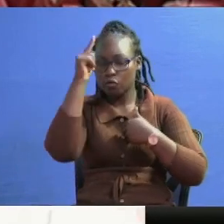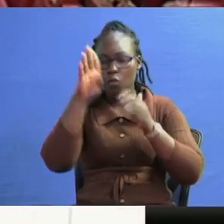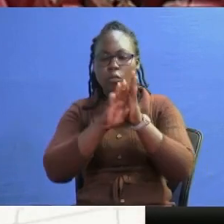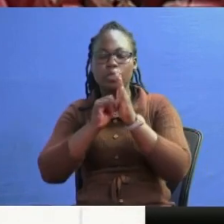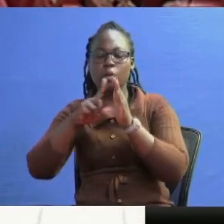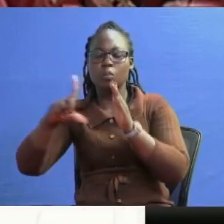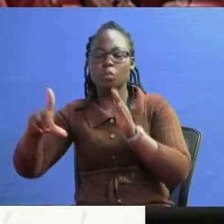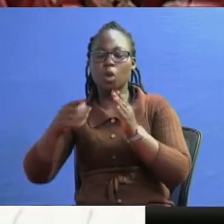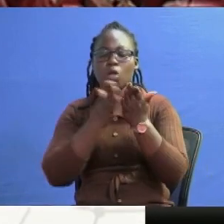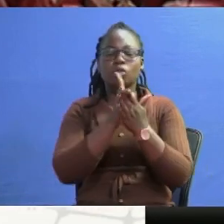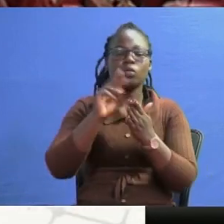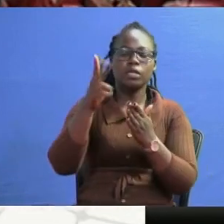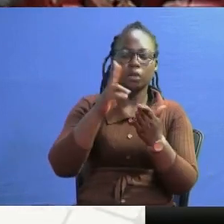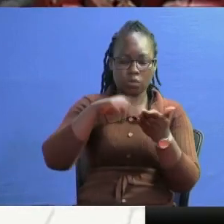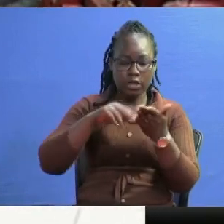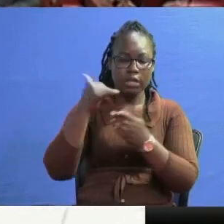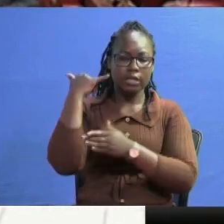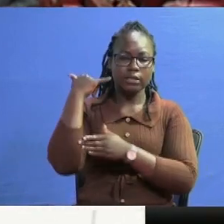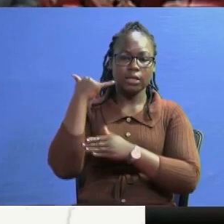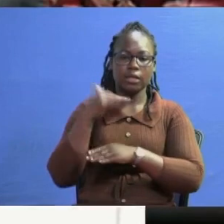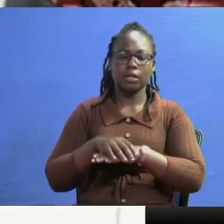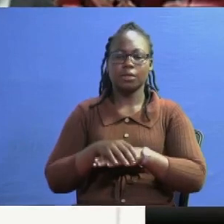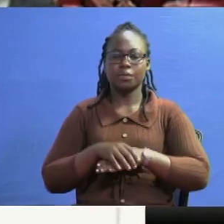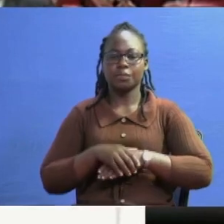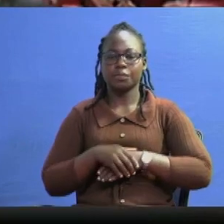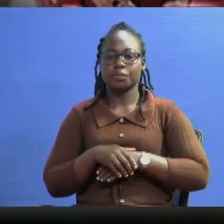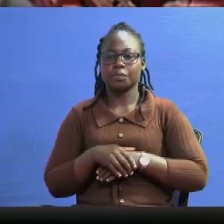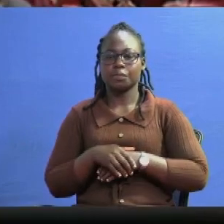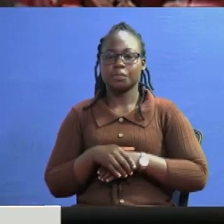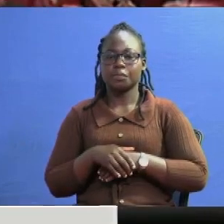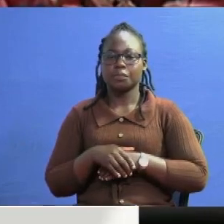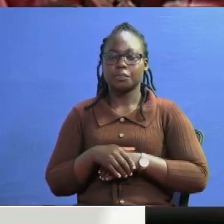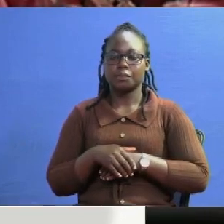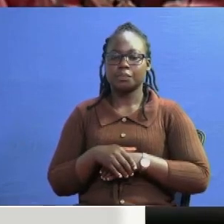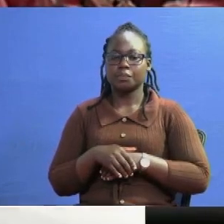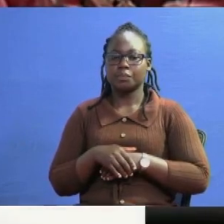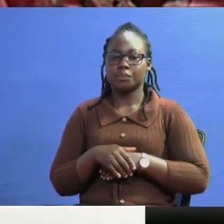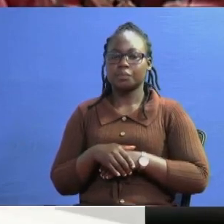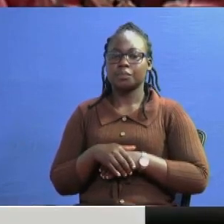sail through the second reading yesterday. Yvonne Kimuma, KUTV.